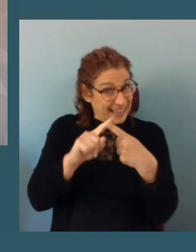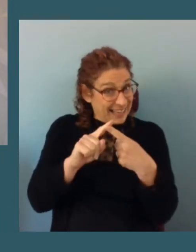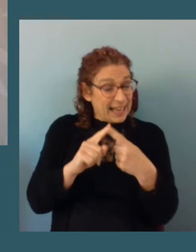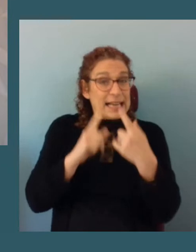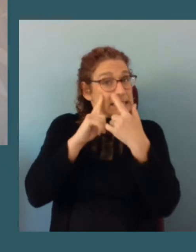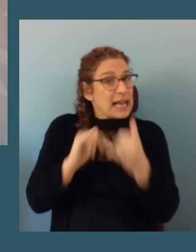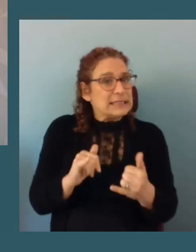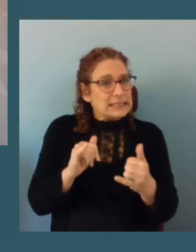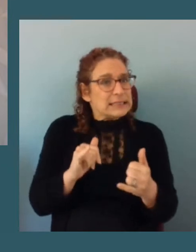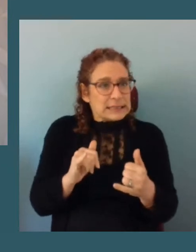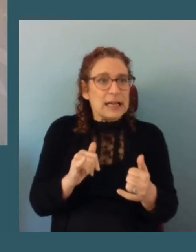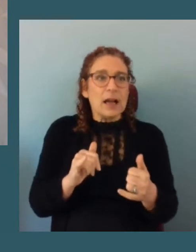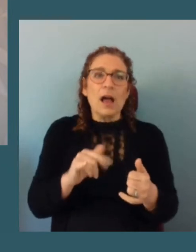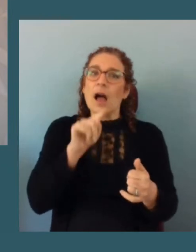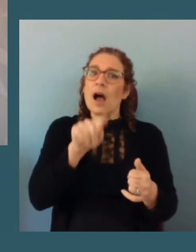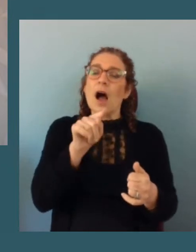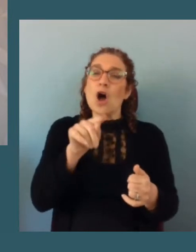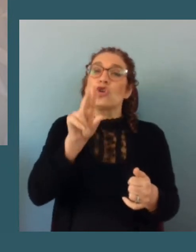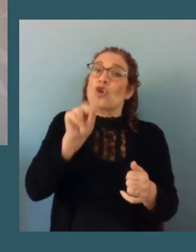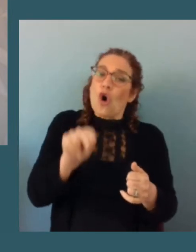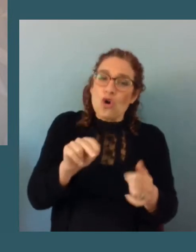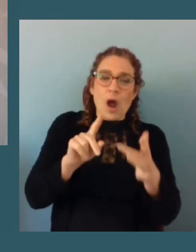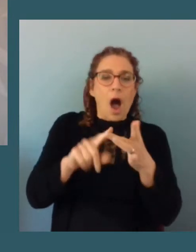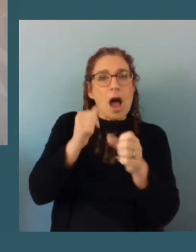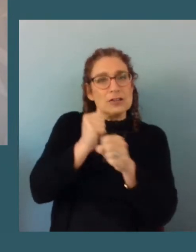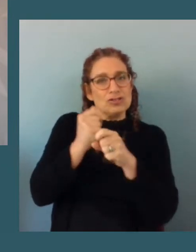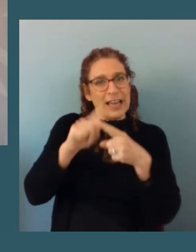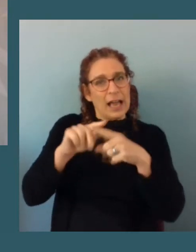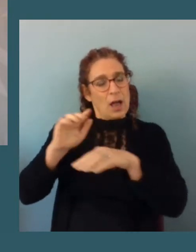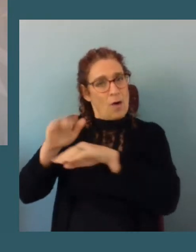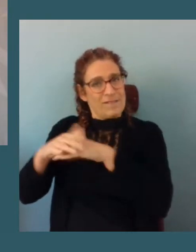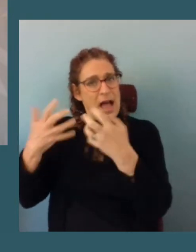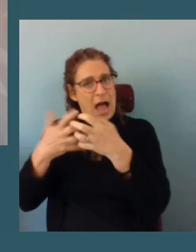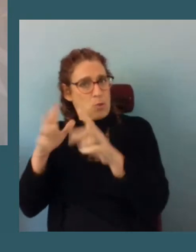about how we would diagnose that as well.